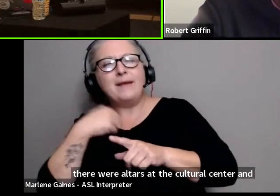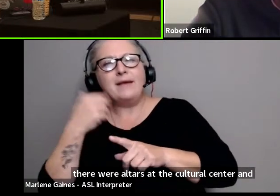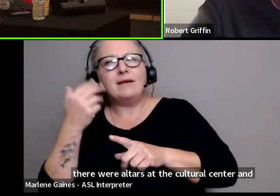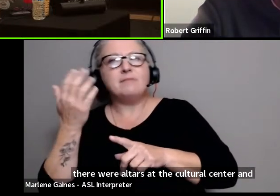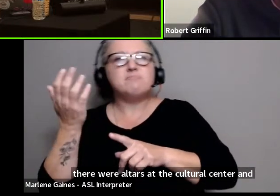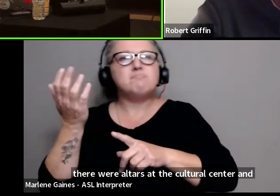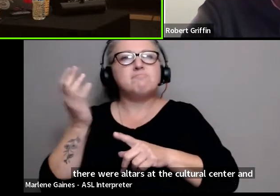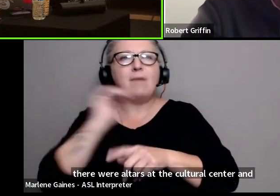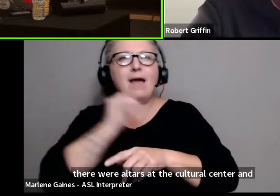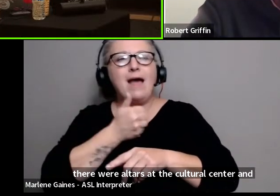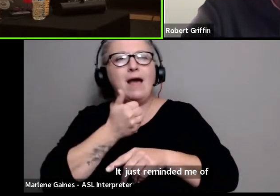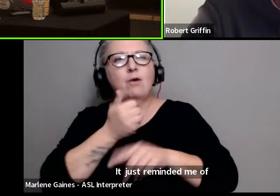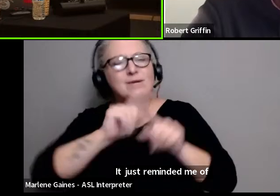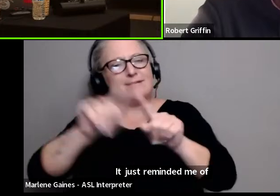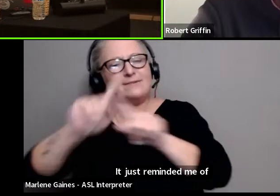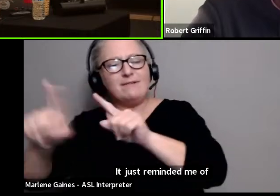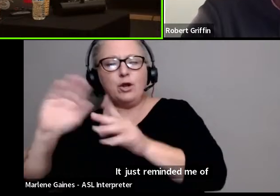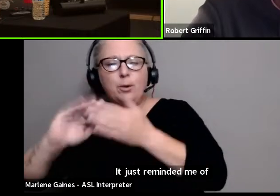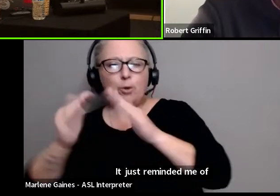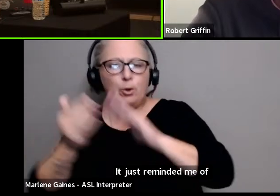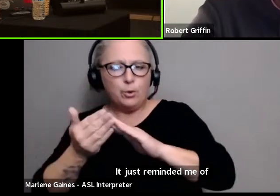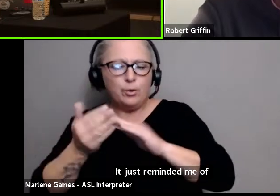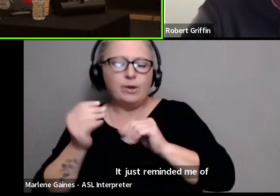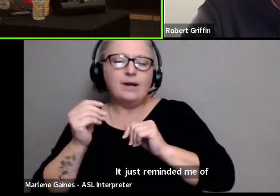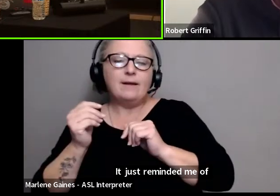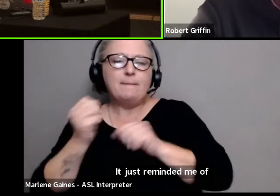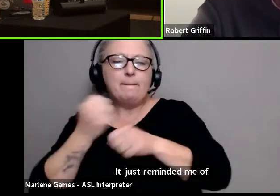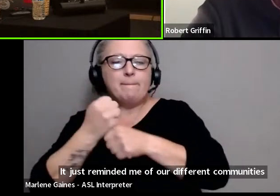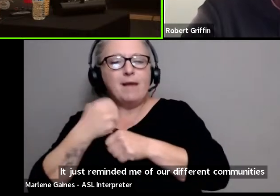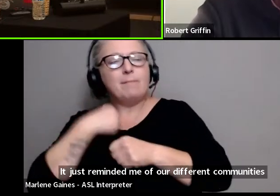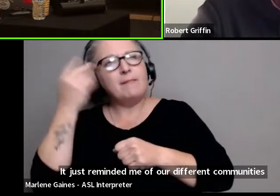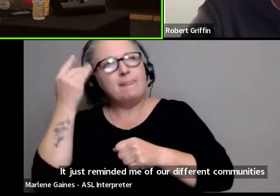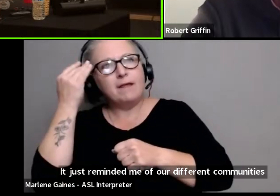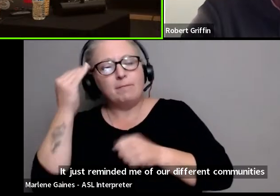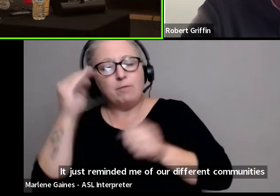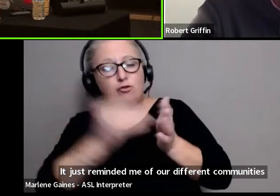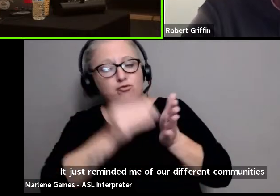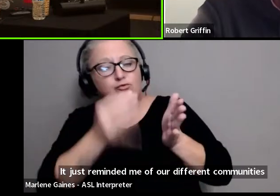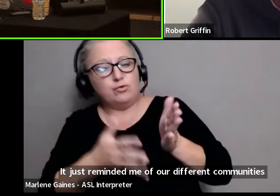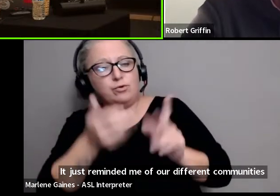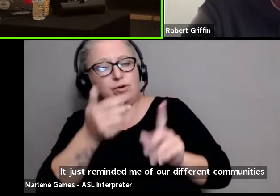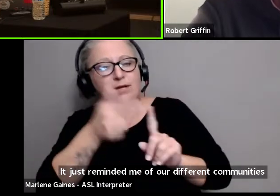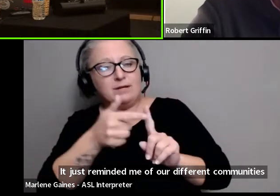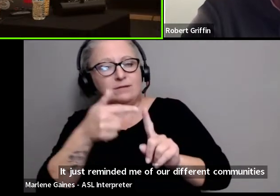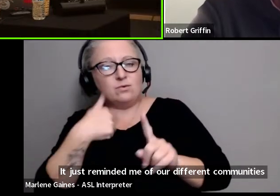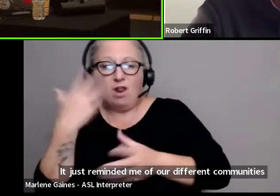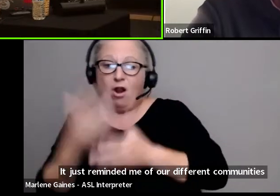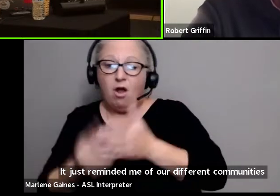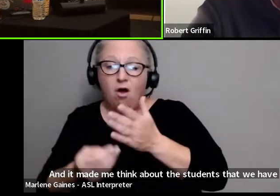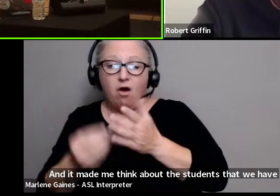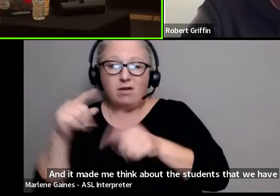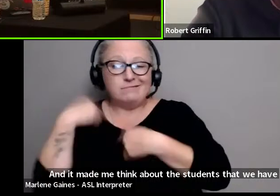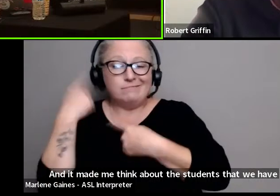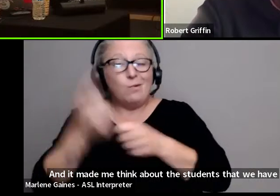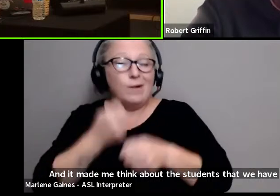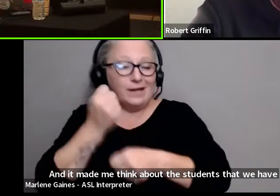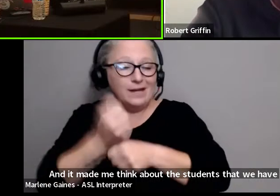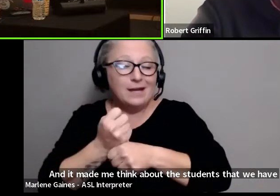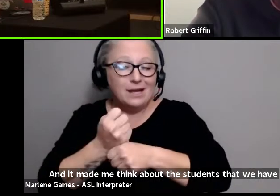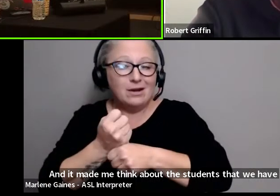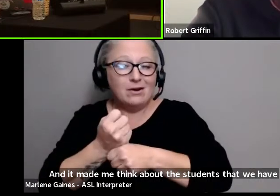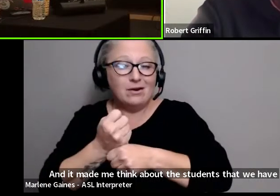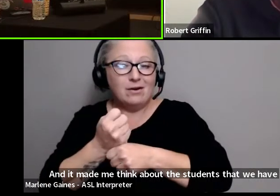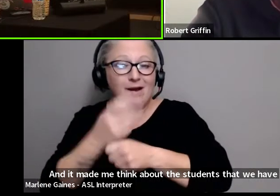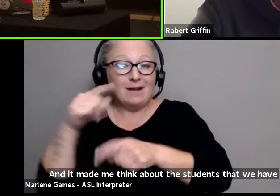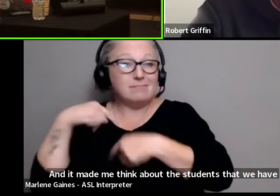of our different communities, and it made me think about the students that we have lost in the past year and the past